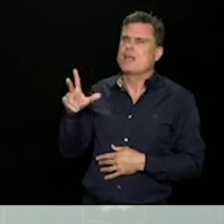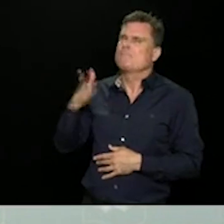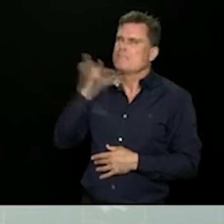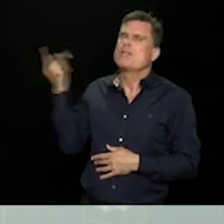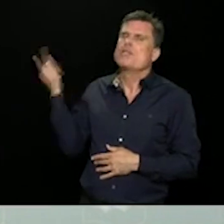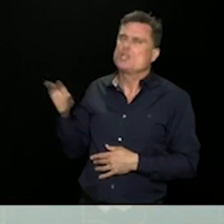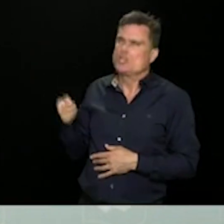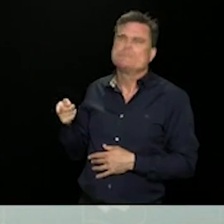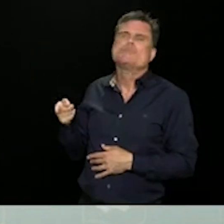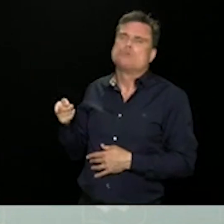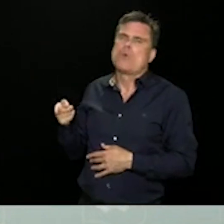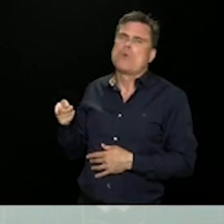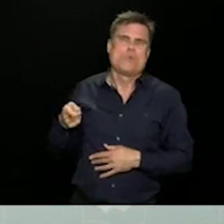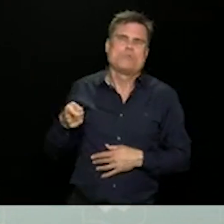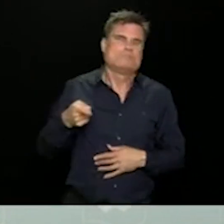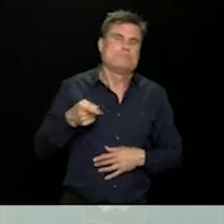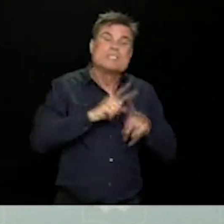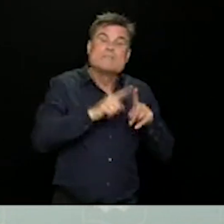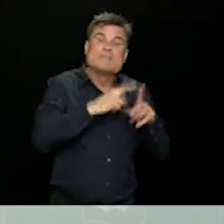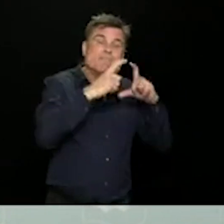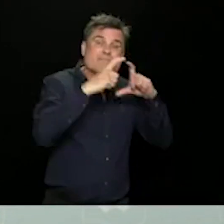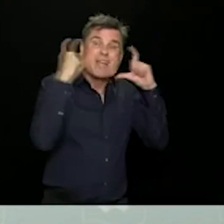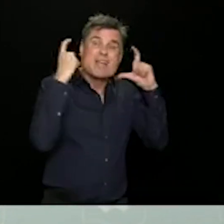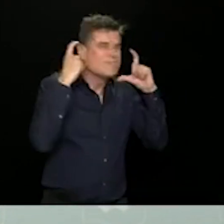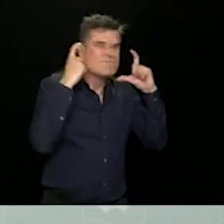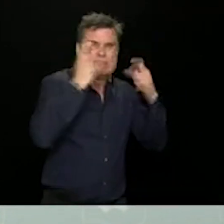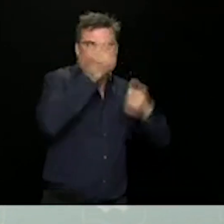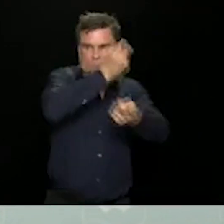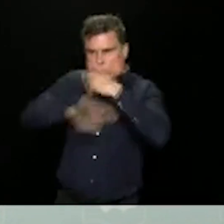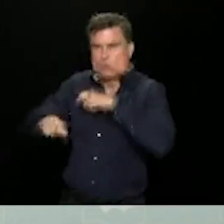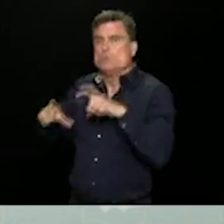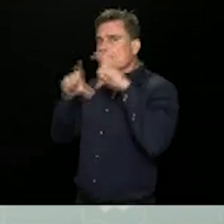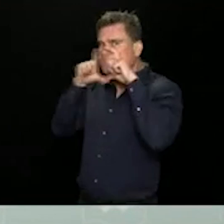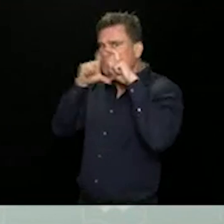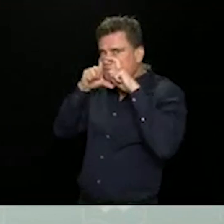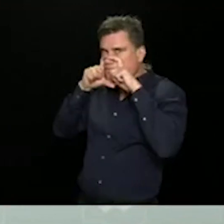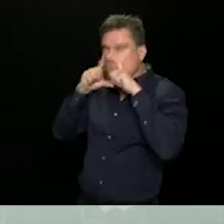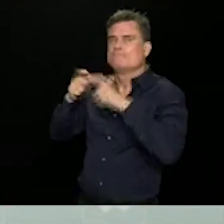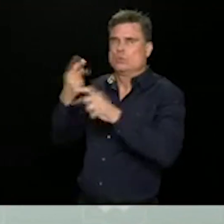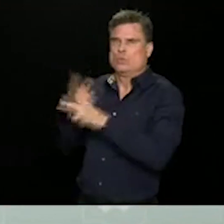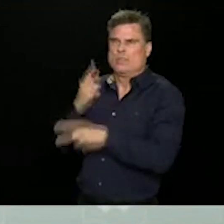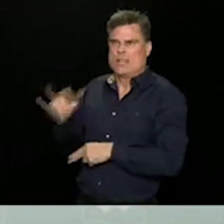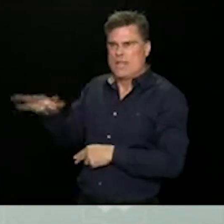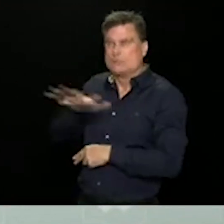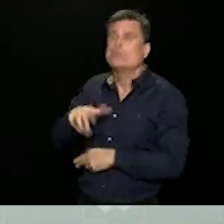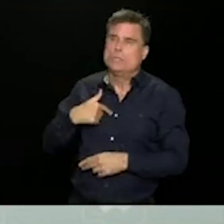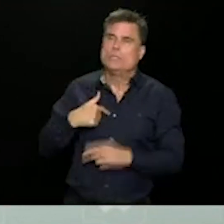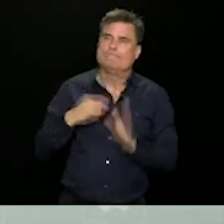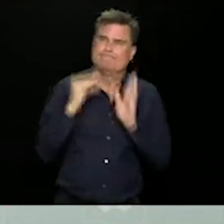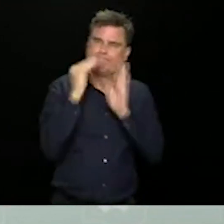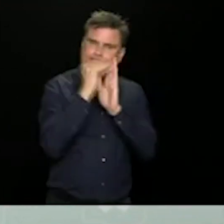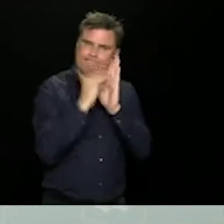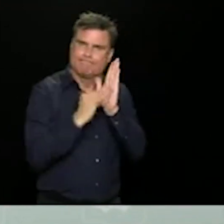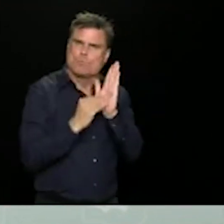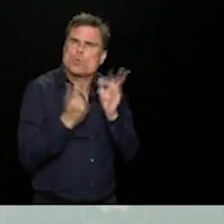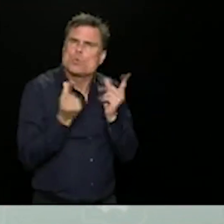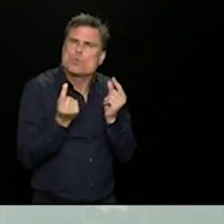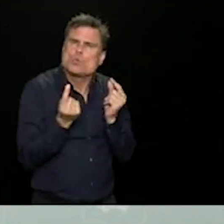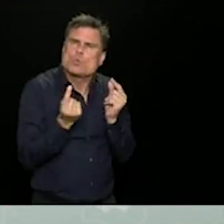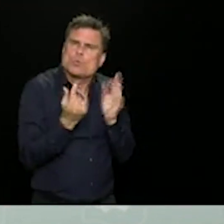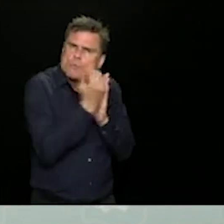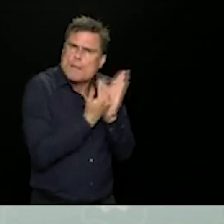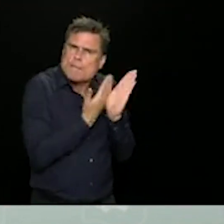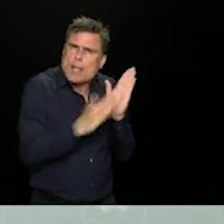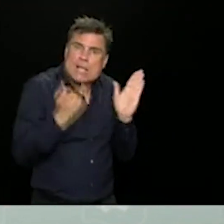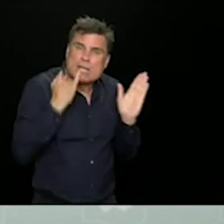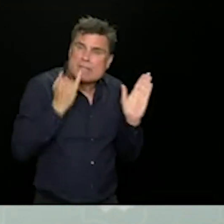system. Now as well, at that time we were in influenza season, so there was a lot of people who were coming to emergency